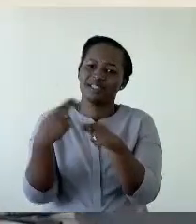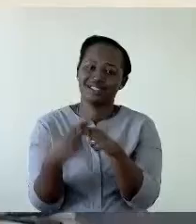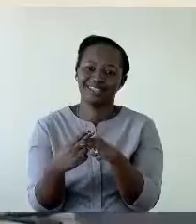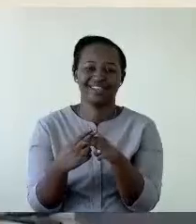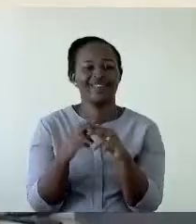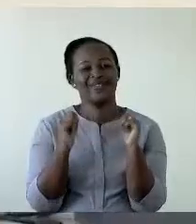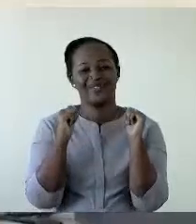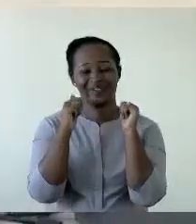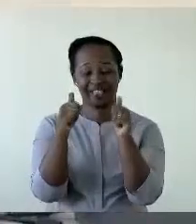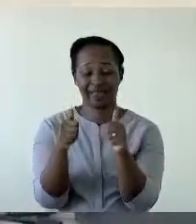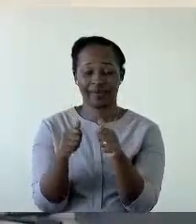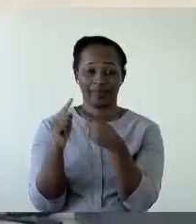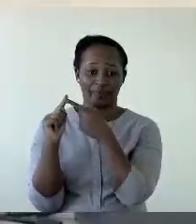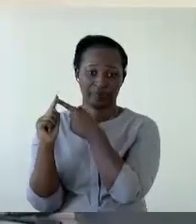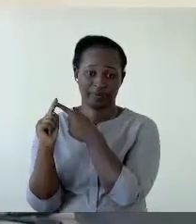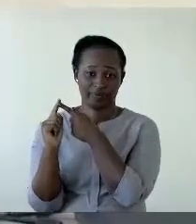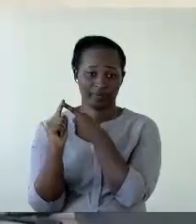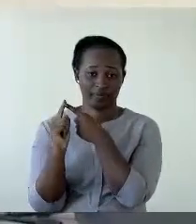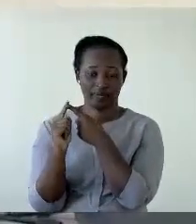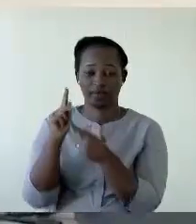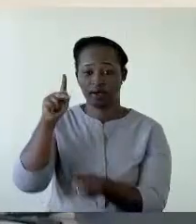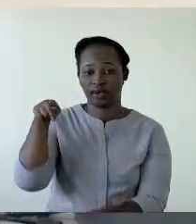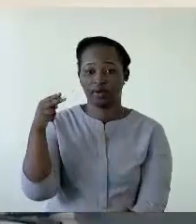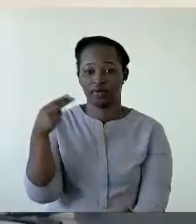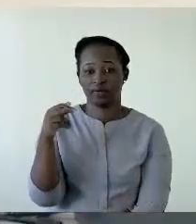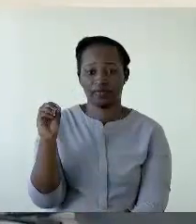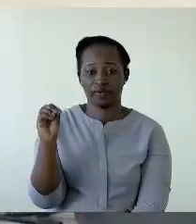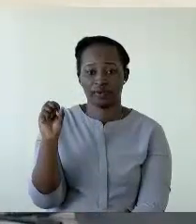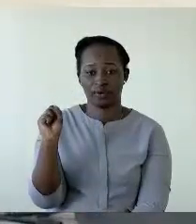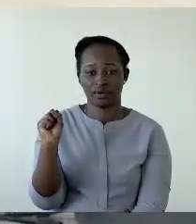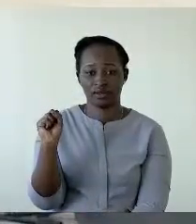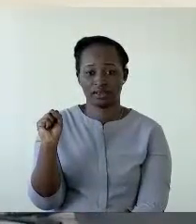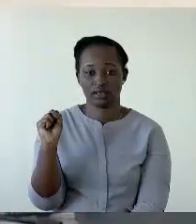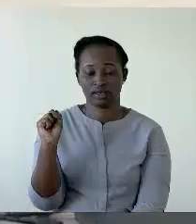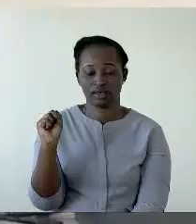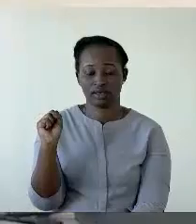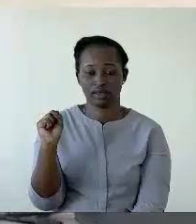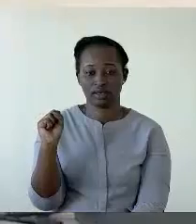All right. So here it is the phos